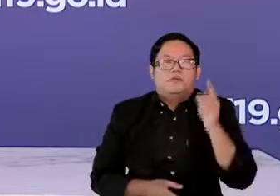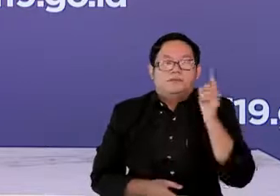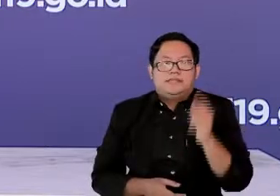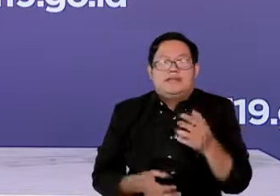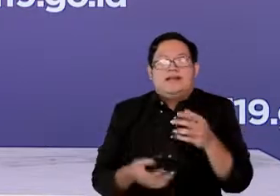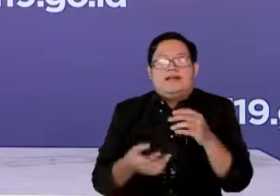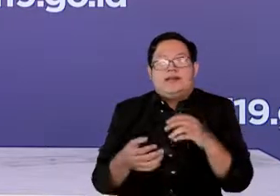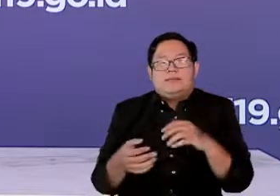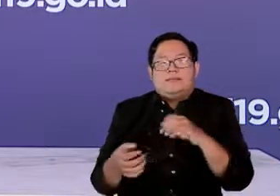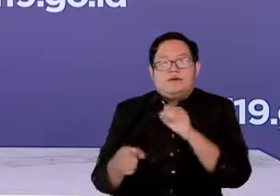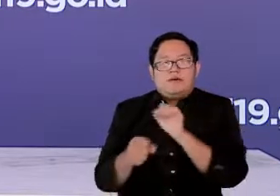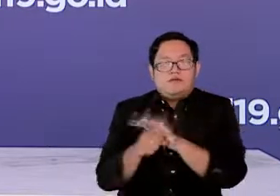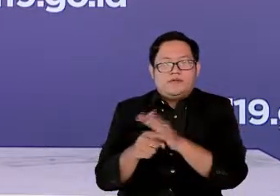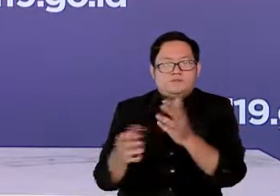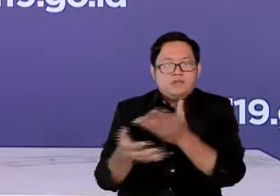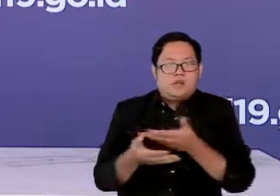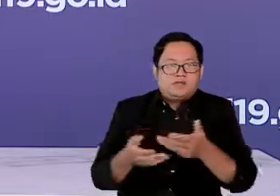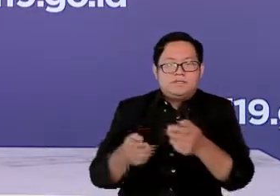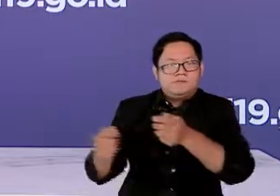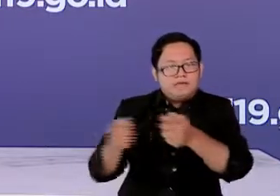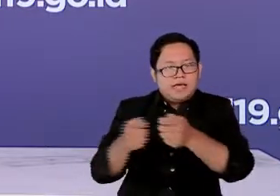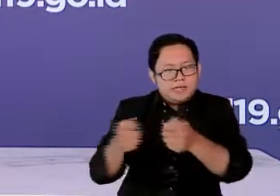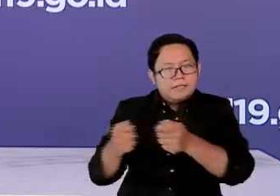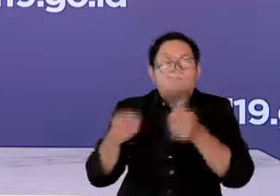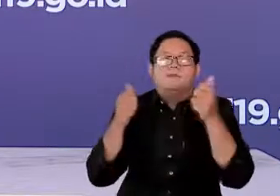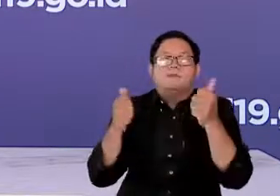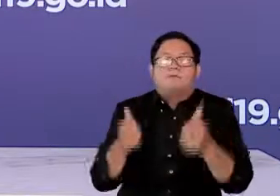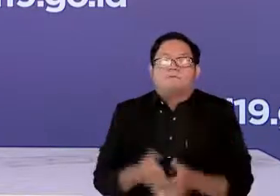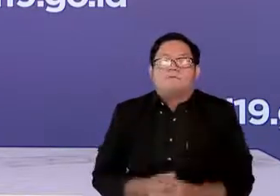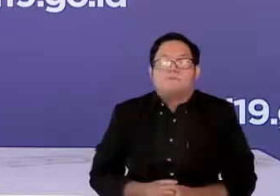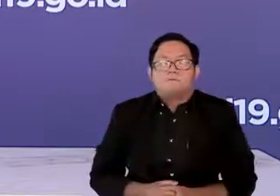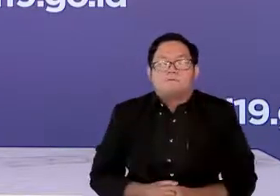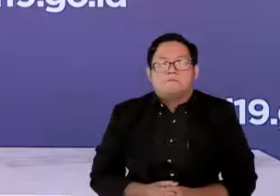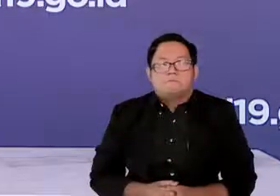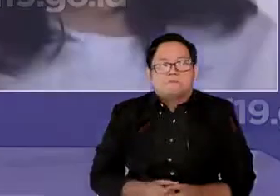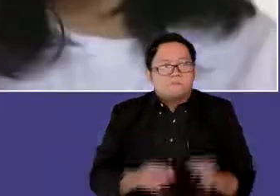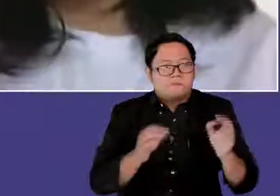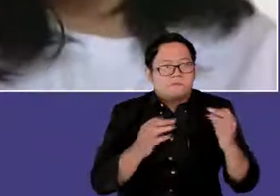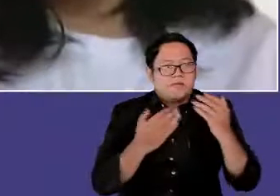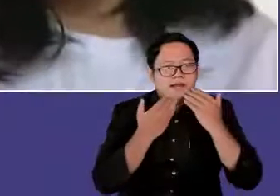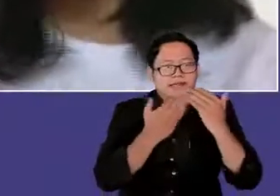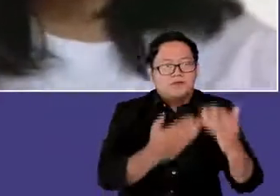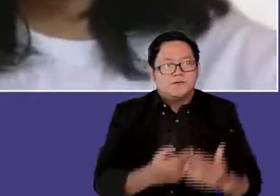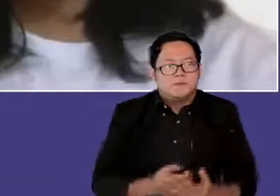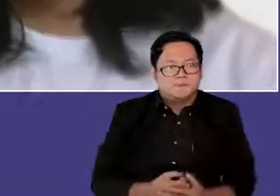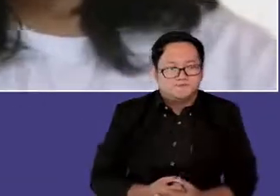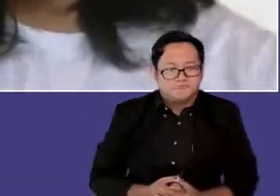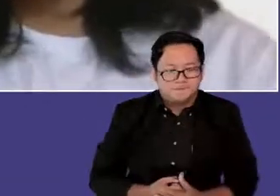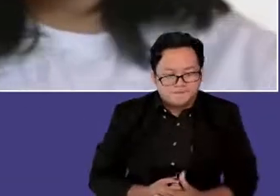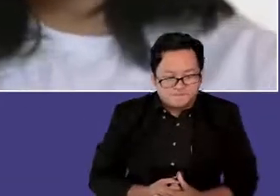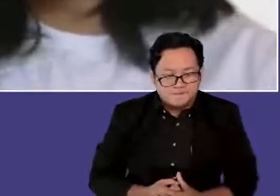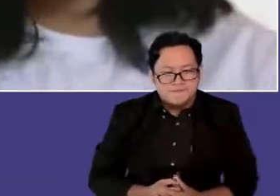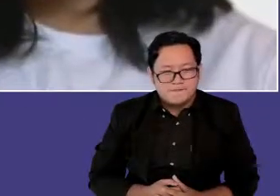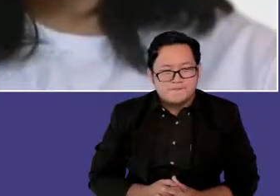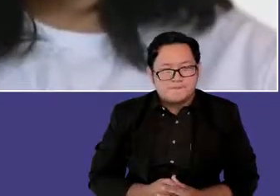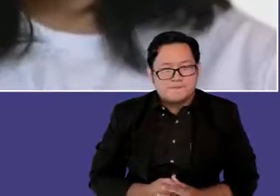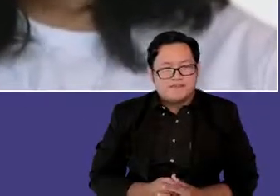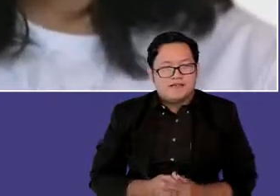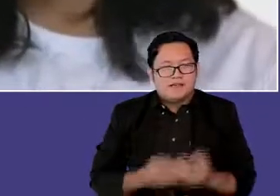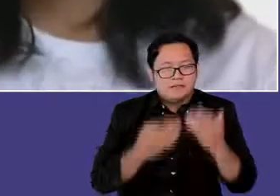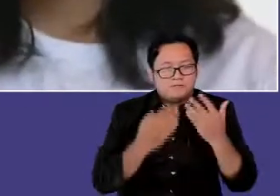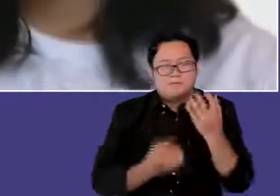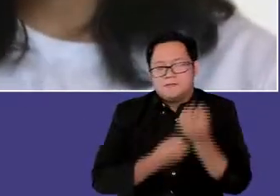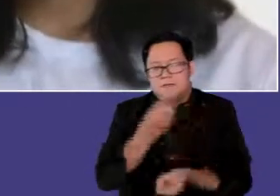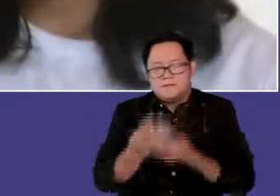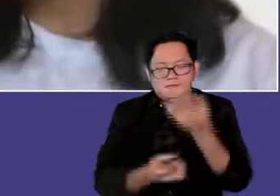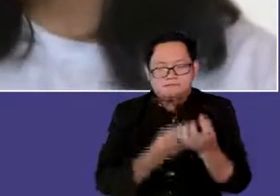cases are under control so far. Thank you. Okay, yes, thank you very much. Great